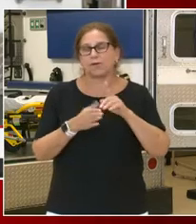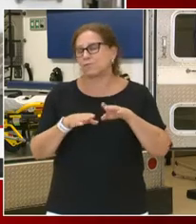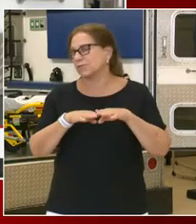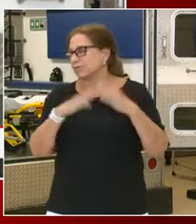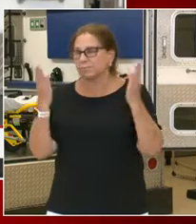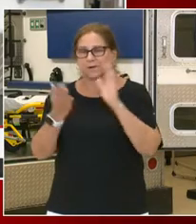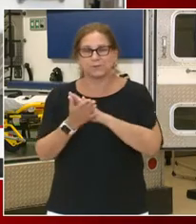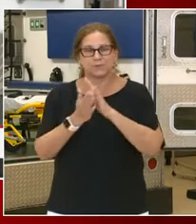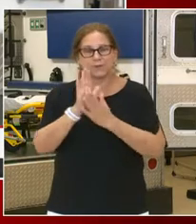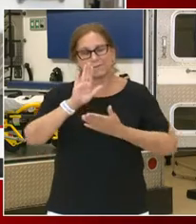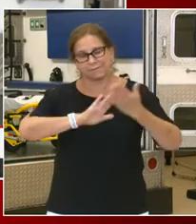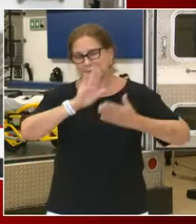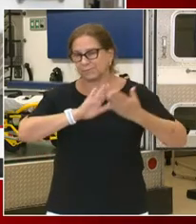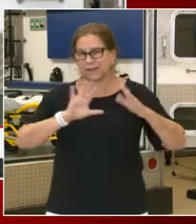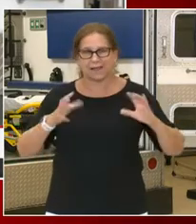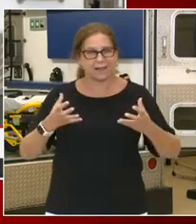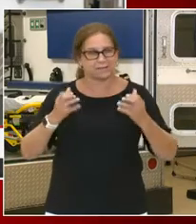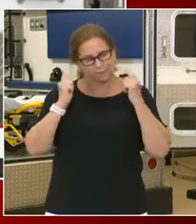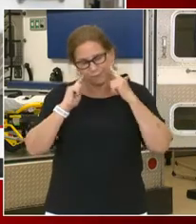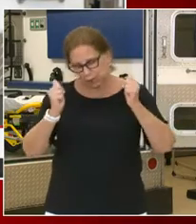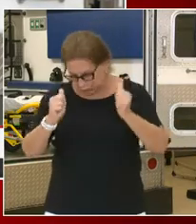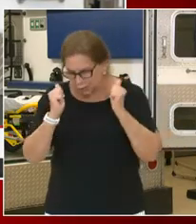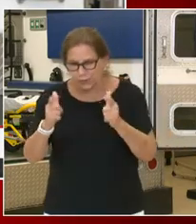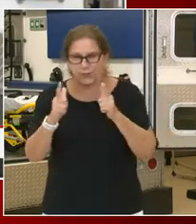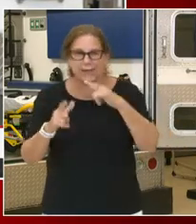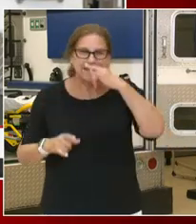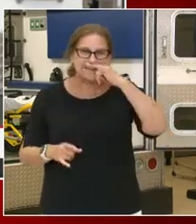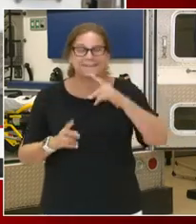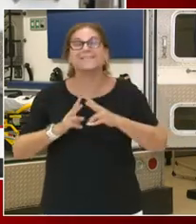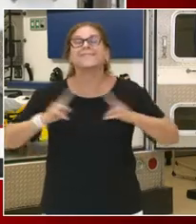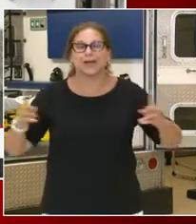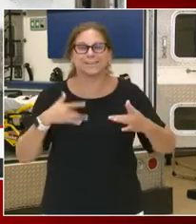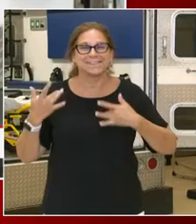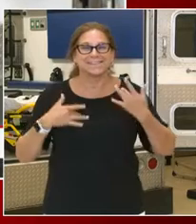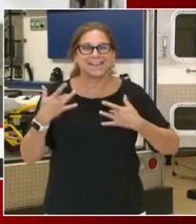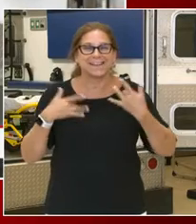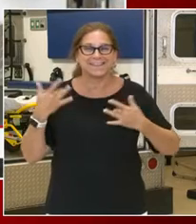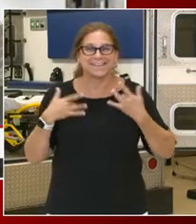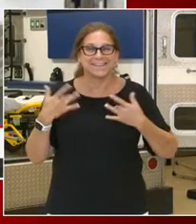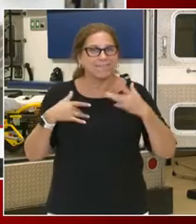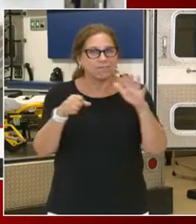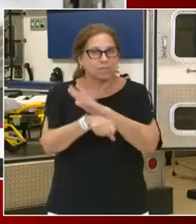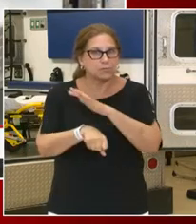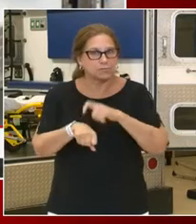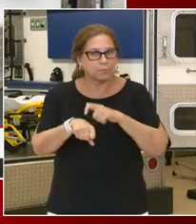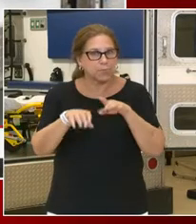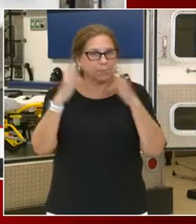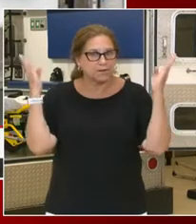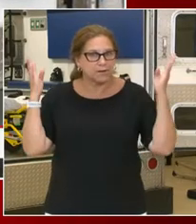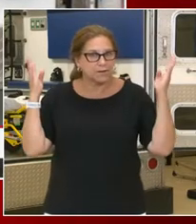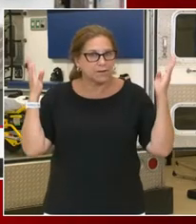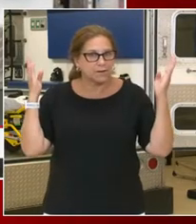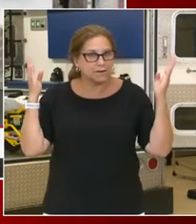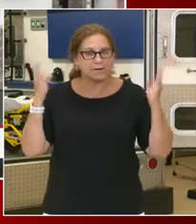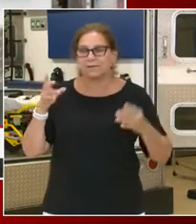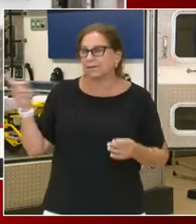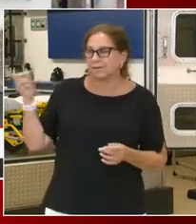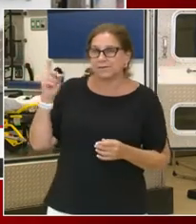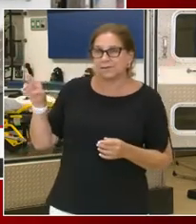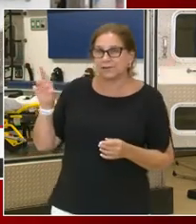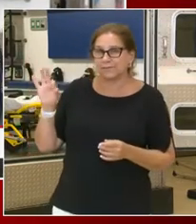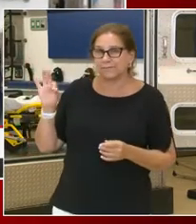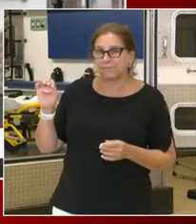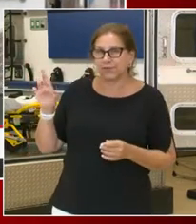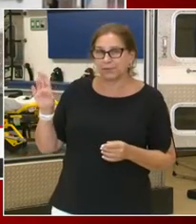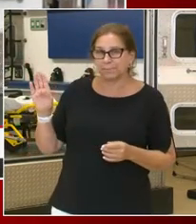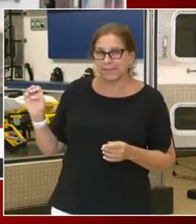school and get our kids back in the classroom this fall. So Chancellor Farabee and Executive Director Walker-Davis, can you talk to us a little bit about the